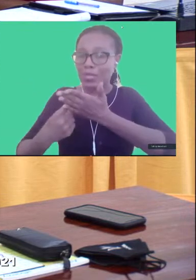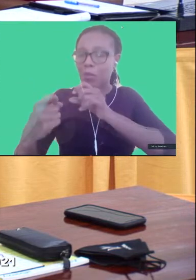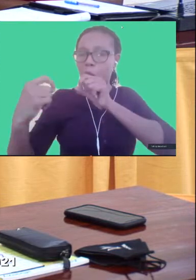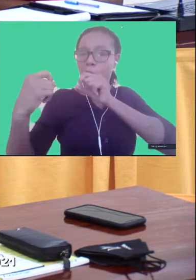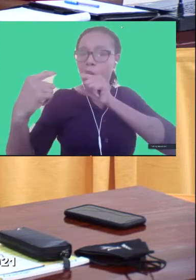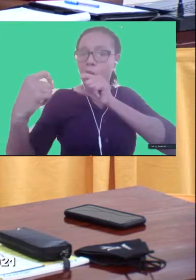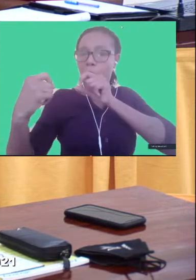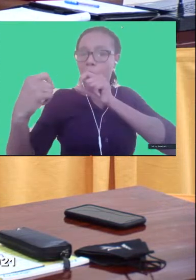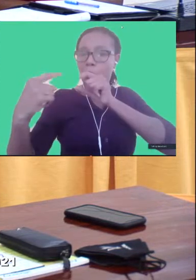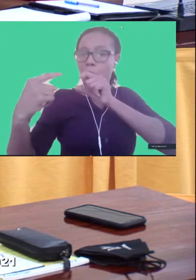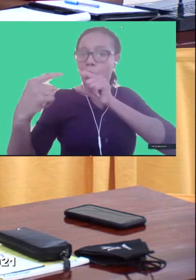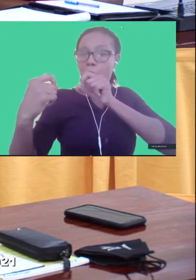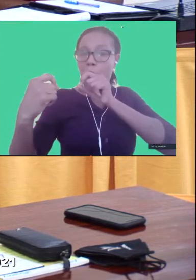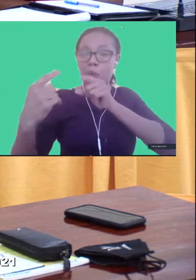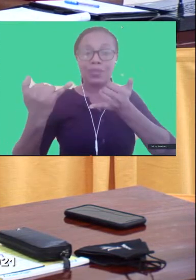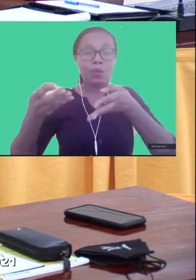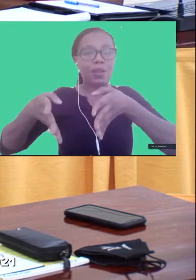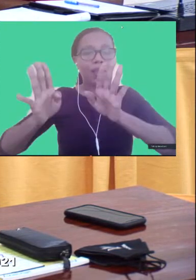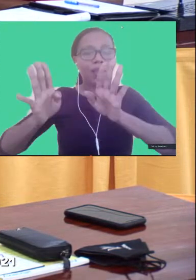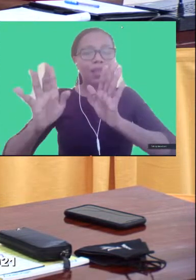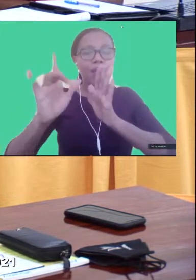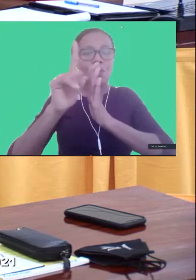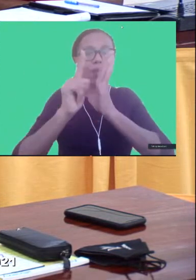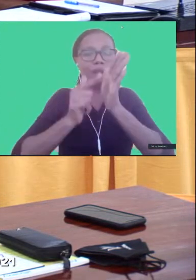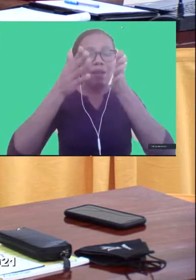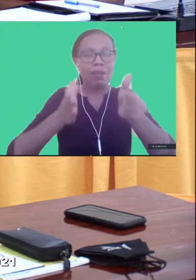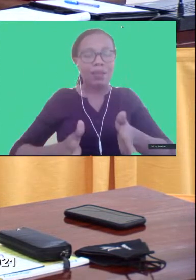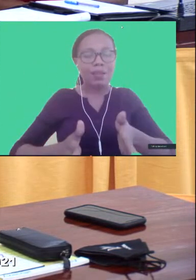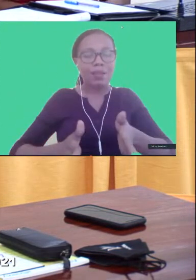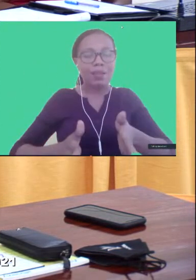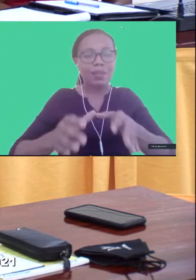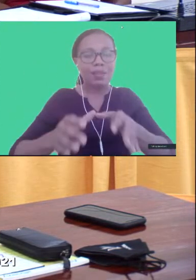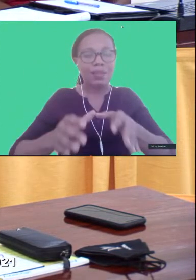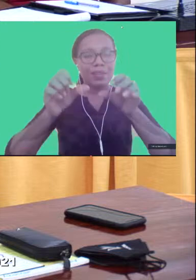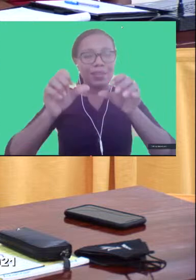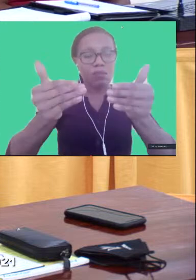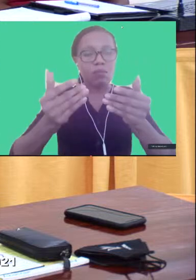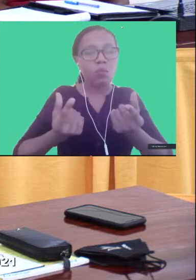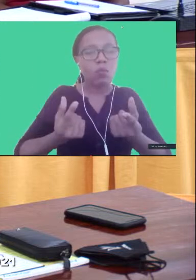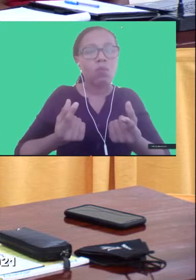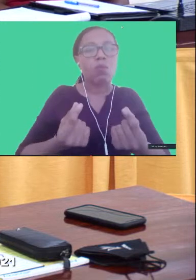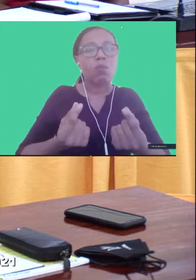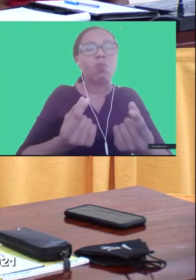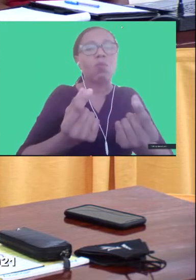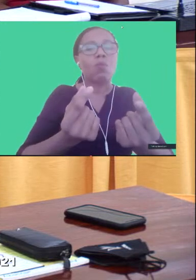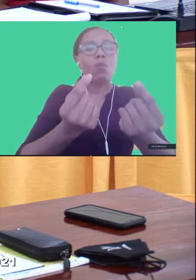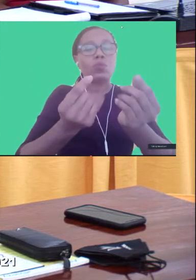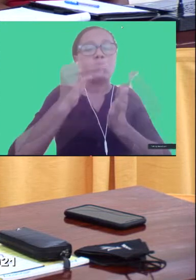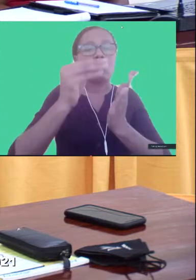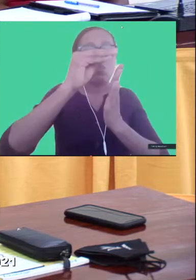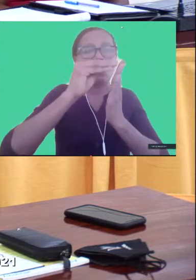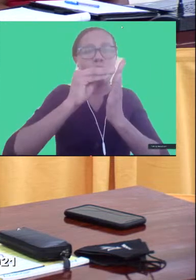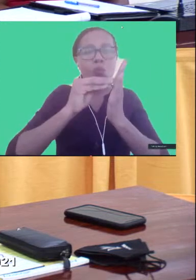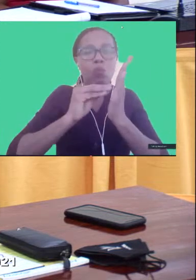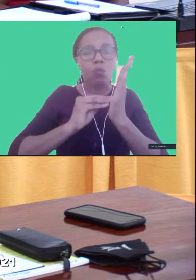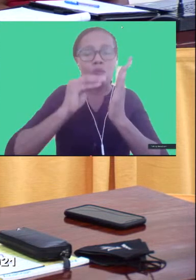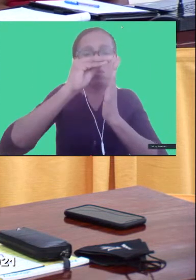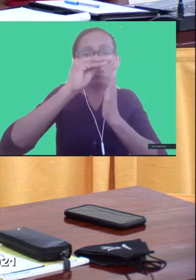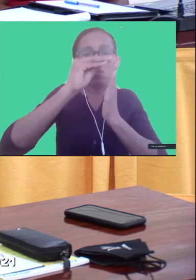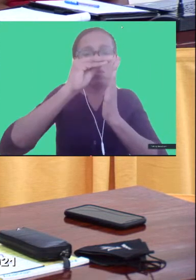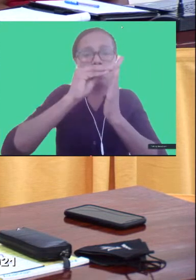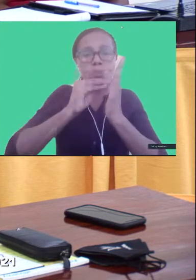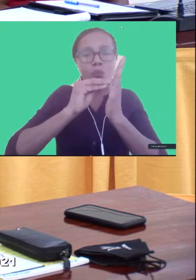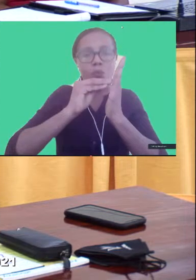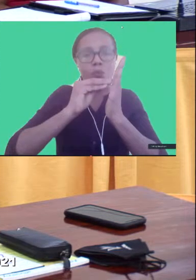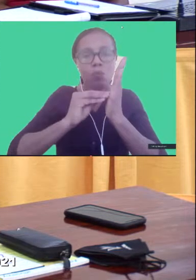have to do in order to finalize language, which they are doing now, and hopefully we will be in a position then to go to Cabinet